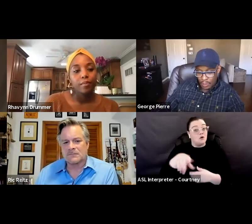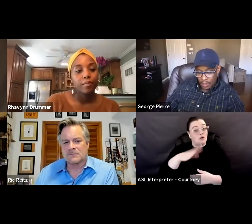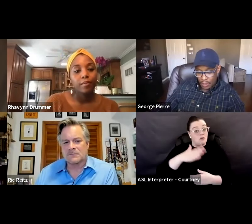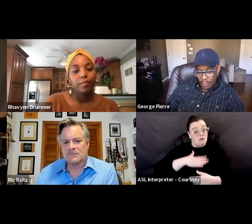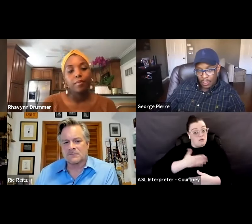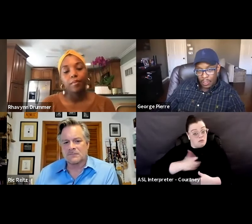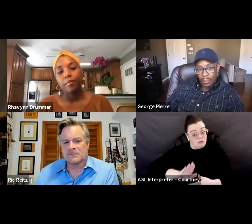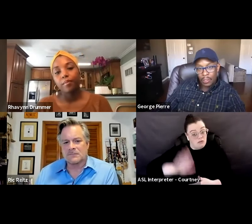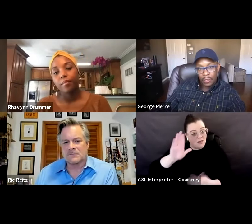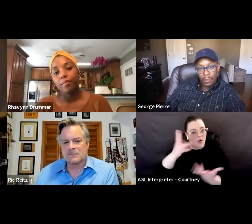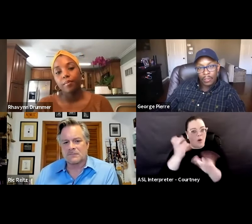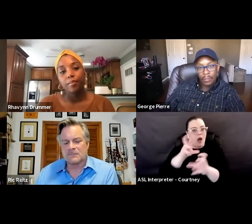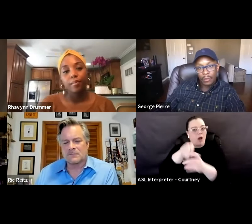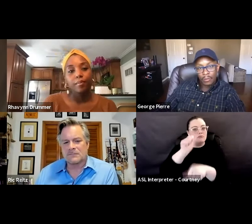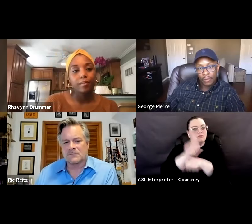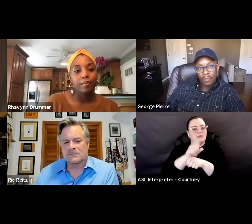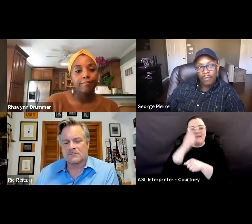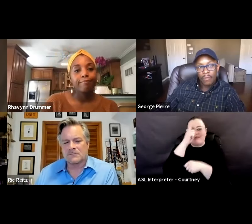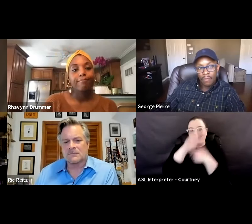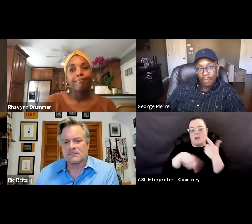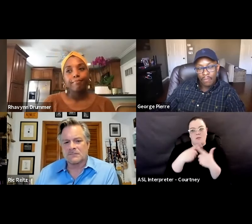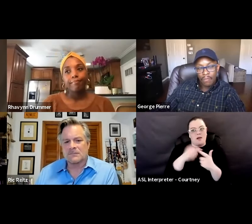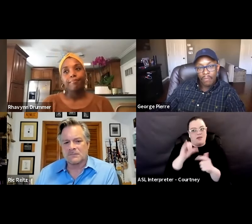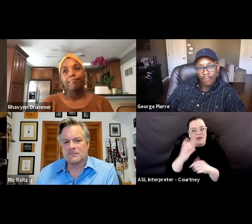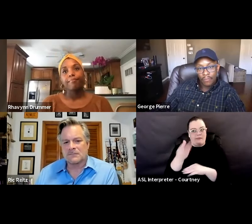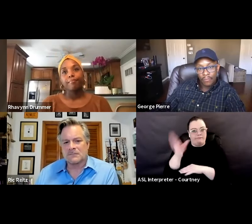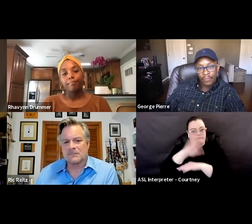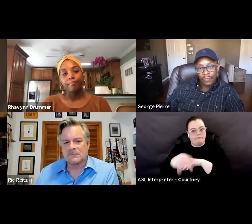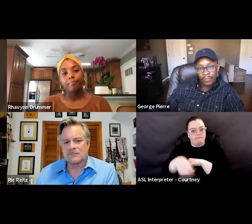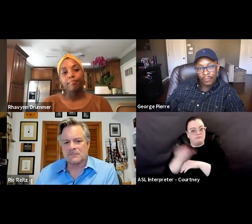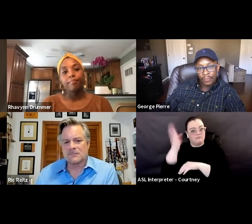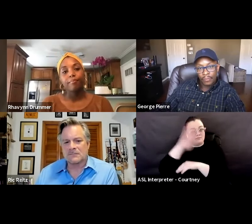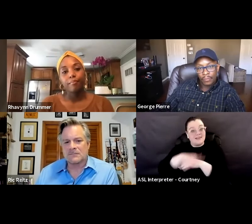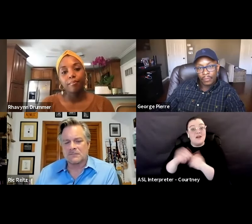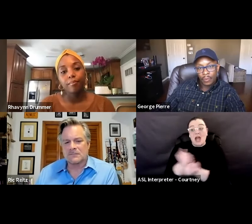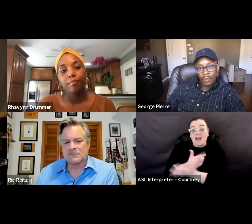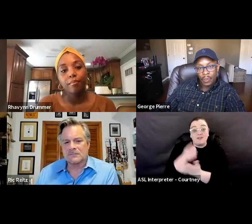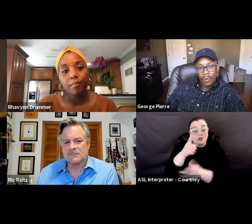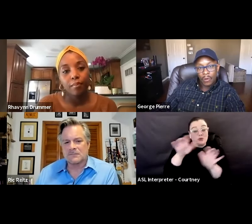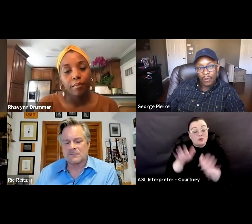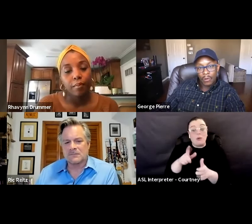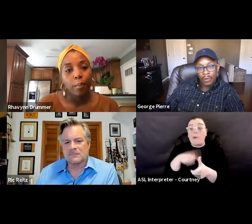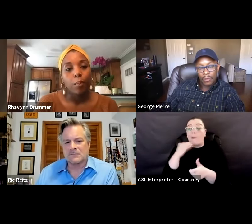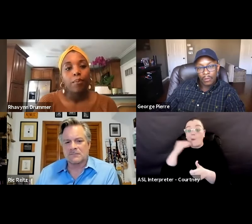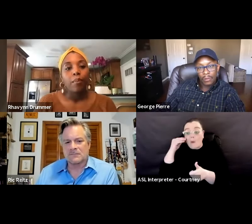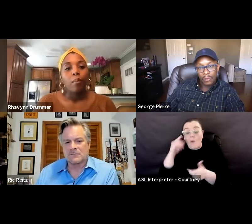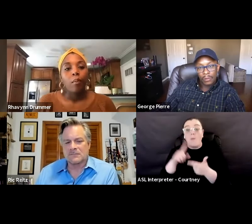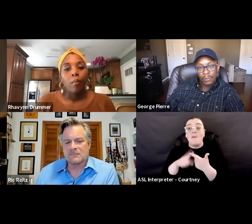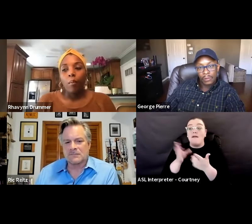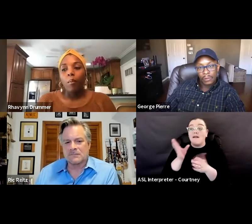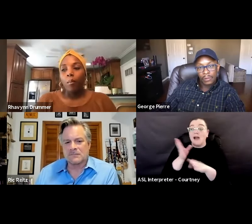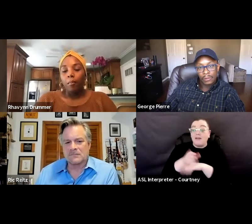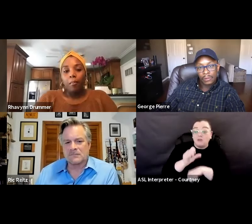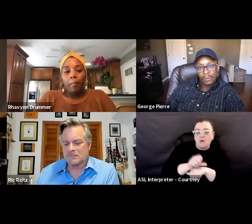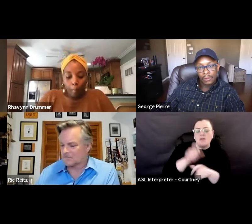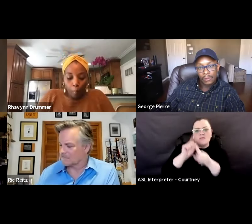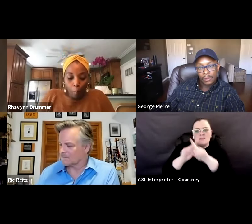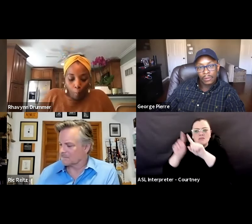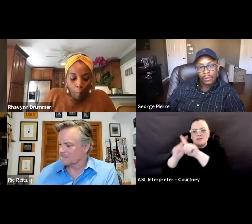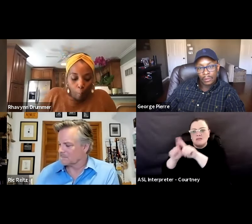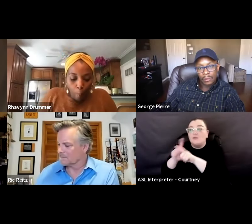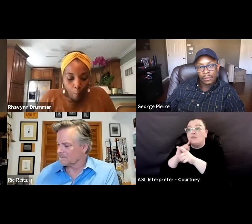then think about that 24 hours a day, because what you're doing at home and where you're going and all the different places you're going is